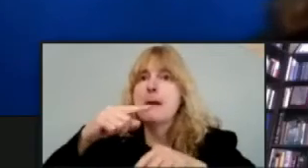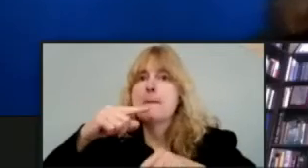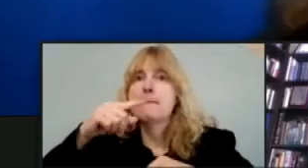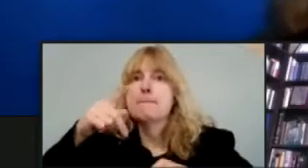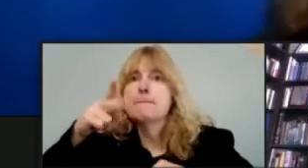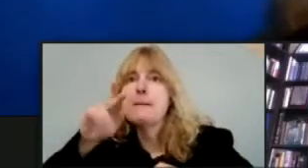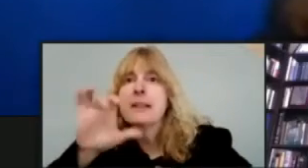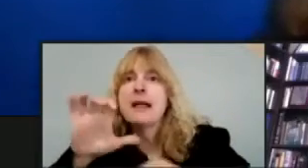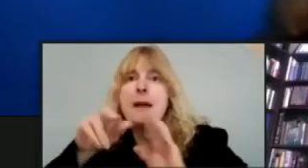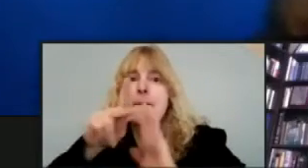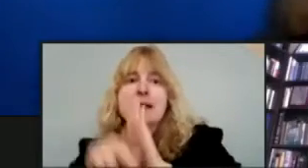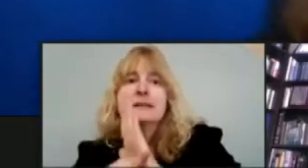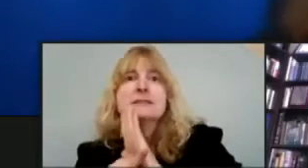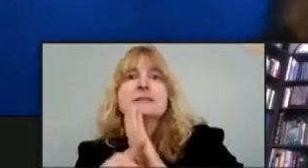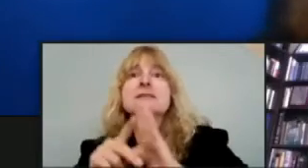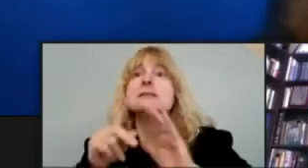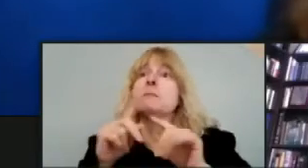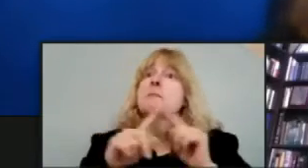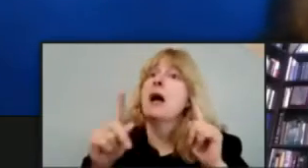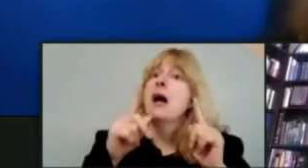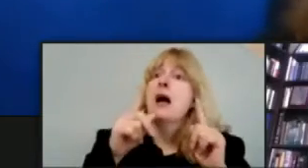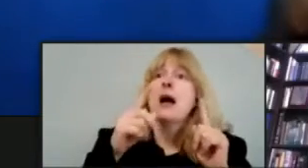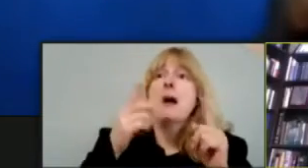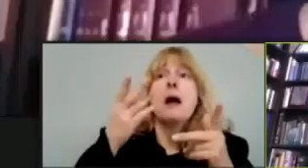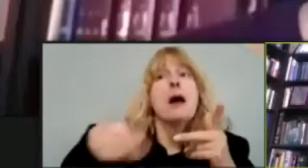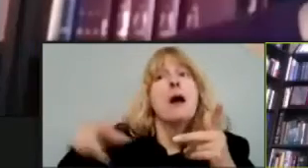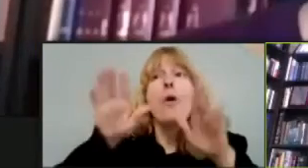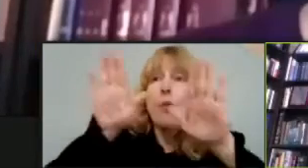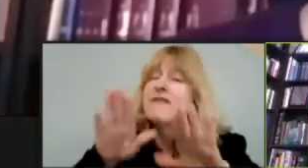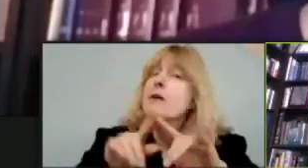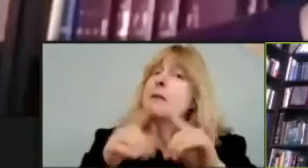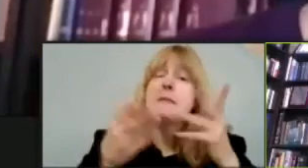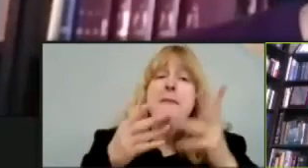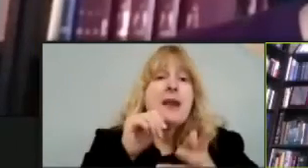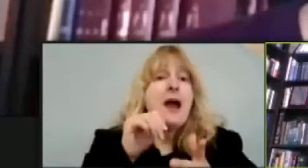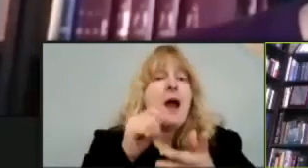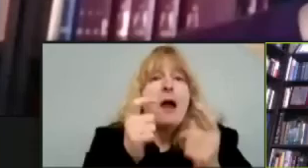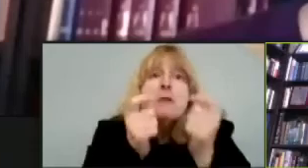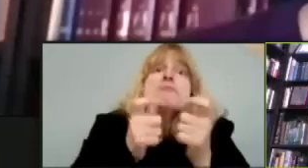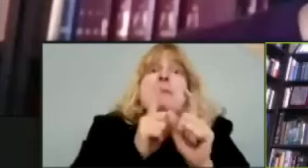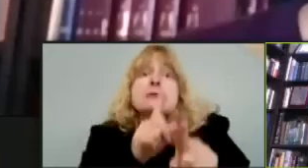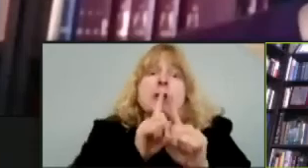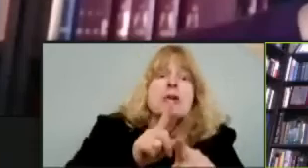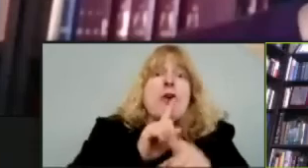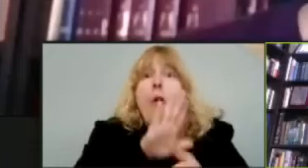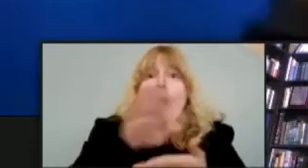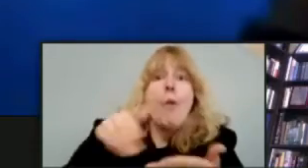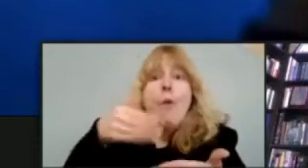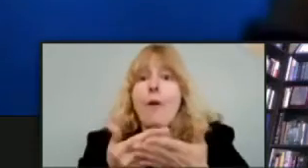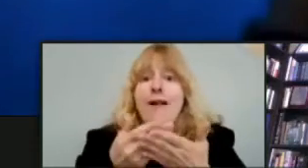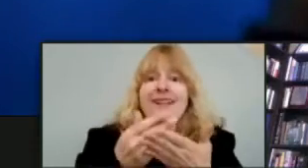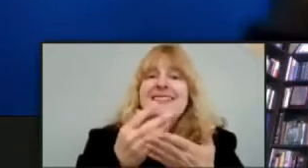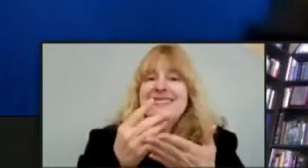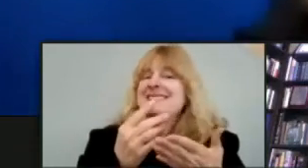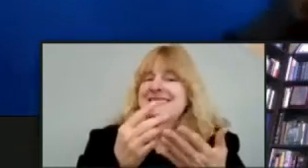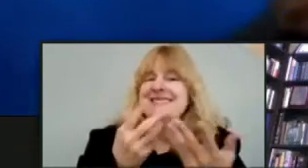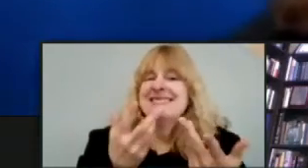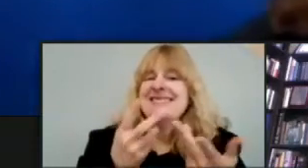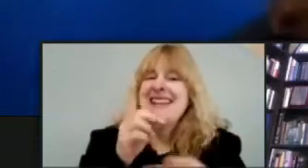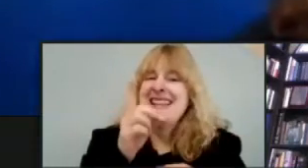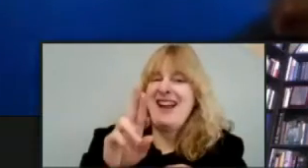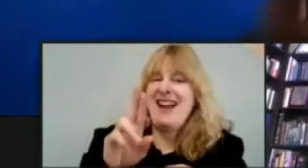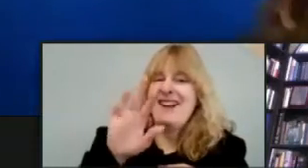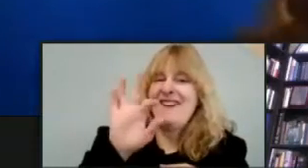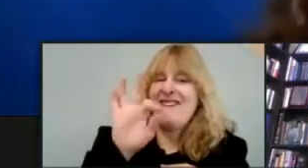as marvelous as they are, they may not have all of the answers right away. And so, Dr. Fuller, I saw you smile